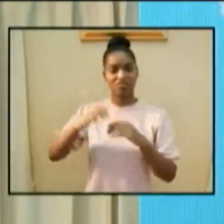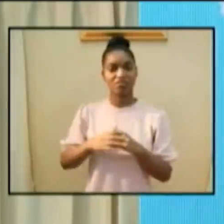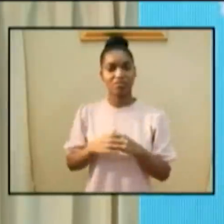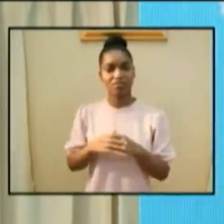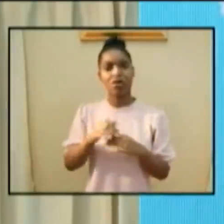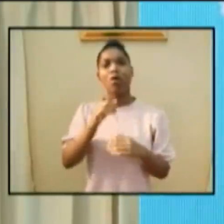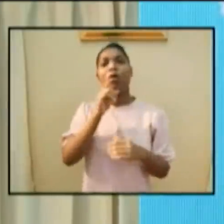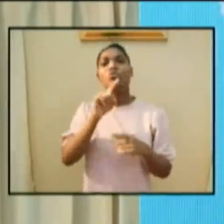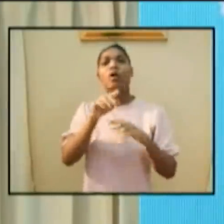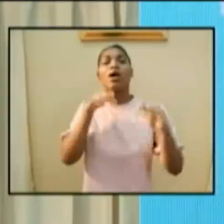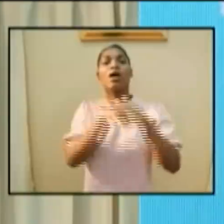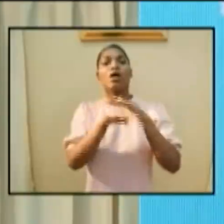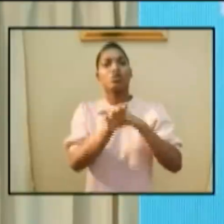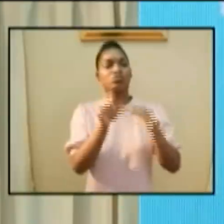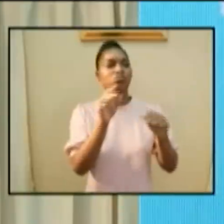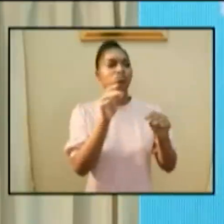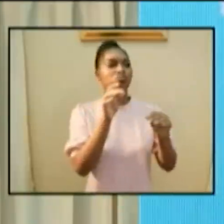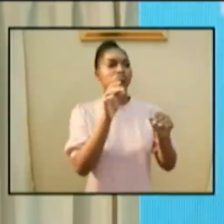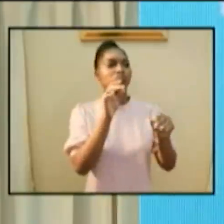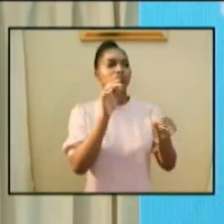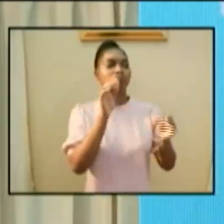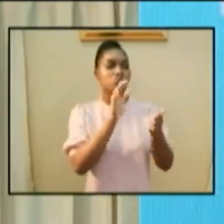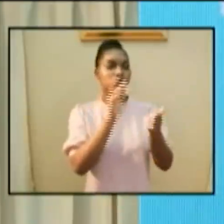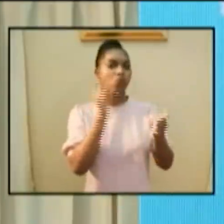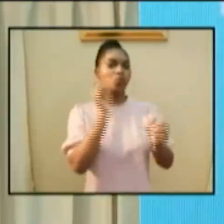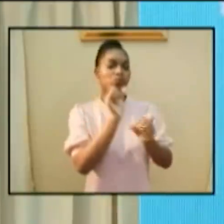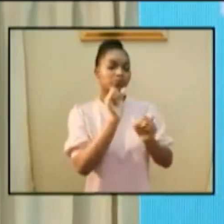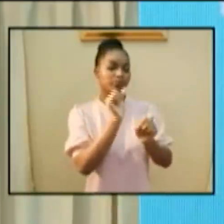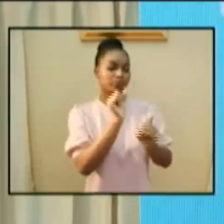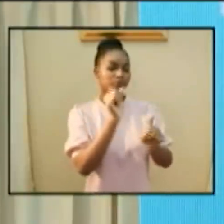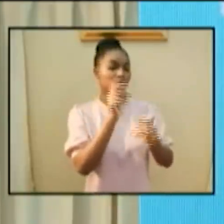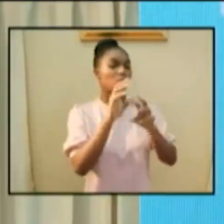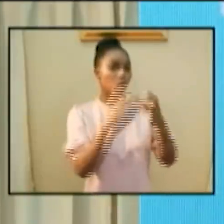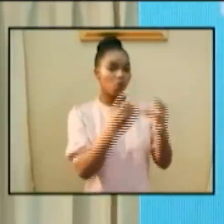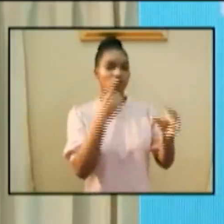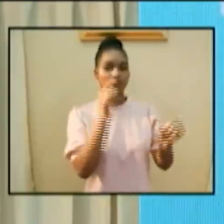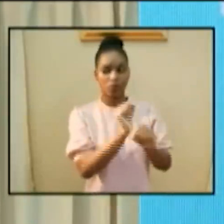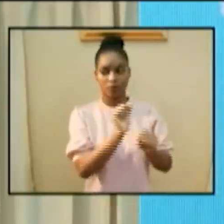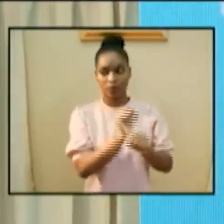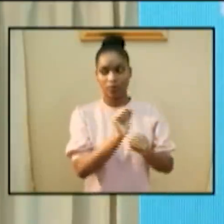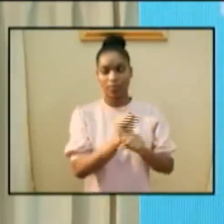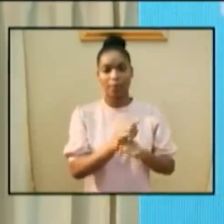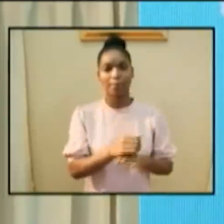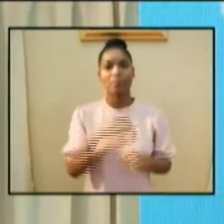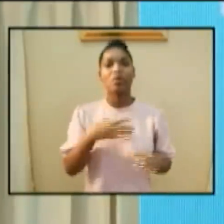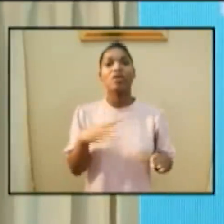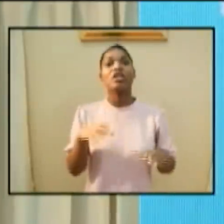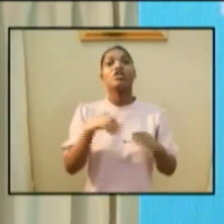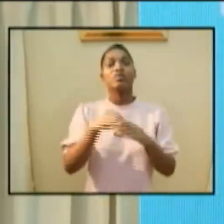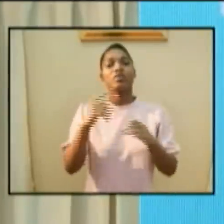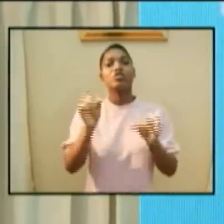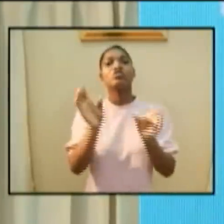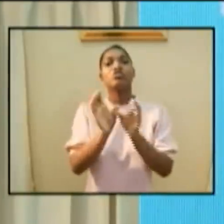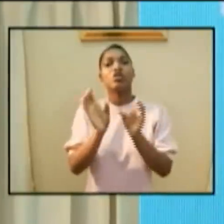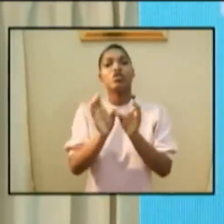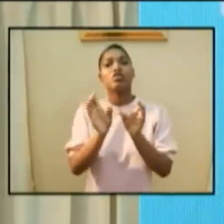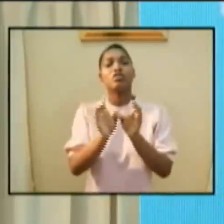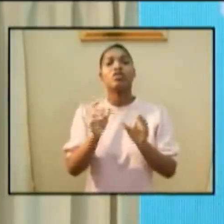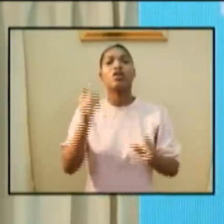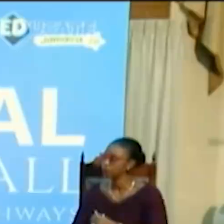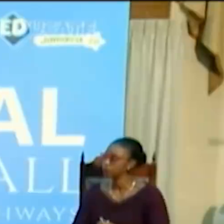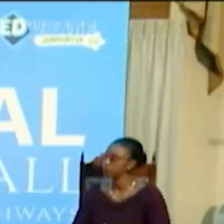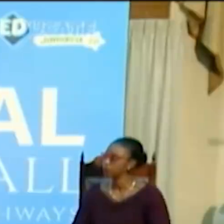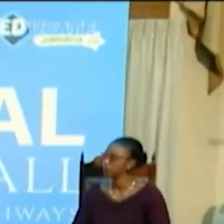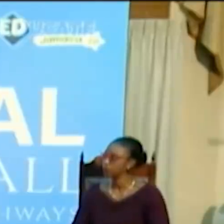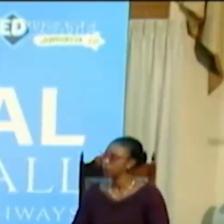to enter the world of work. We also want to increase the certification rates of